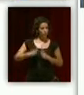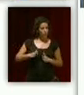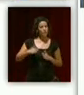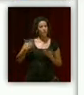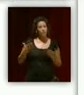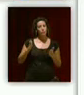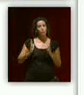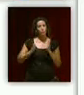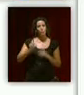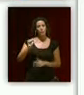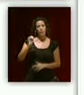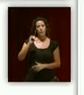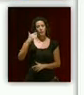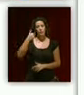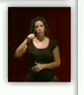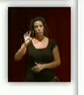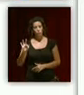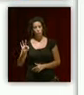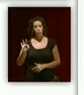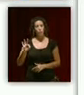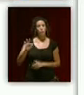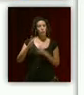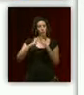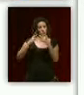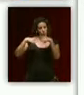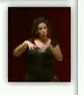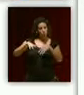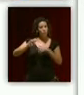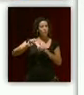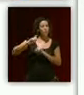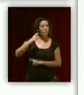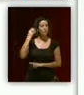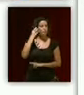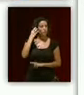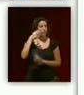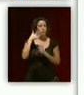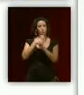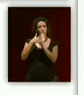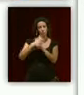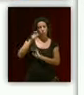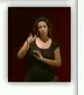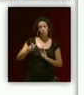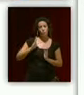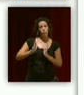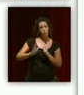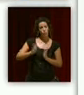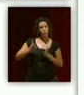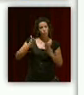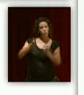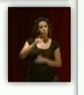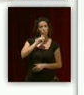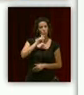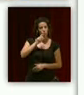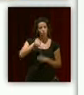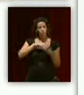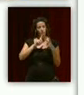assistential robot that you see on the screen, it's the so-called Assibot